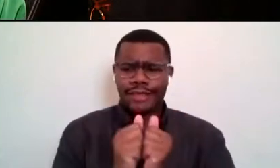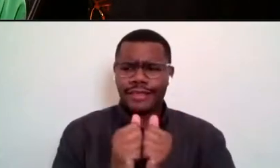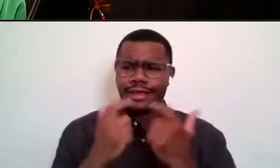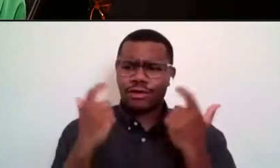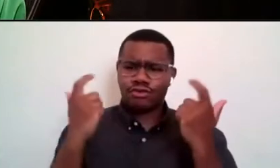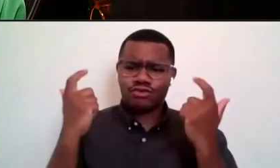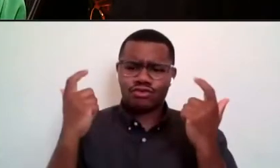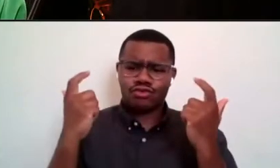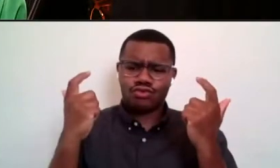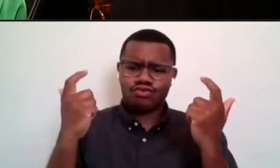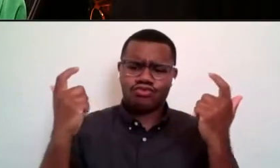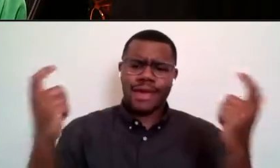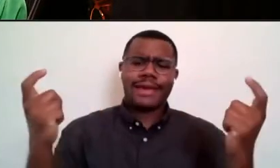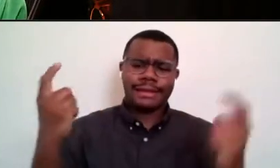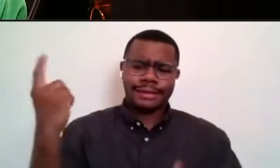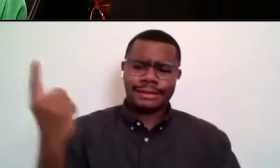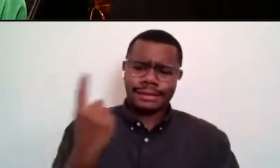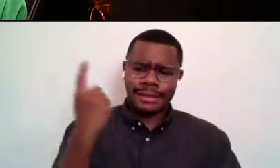Power.